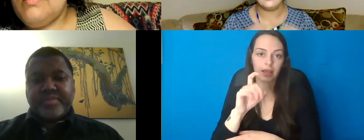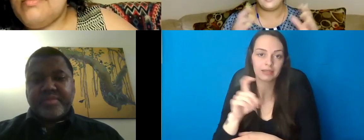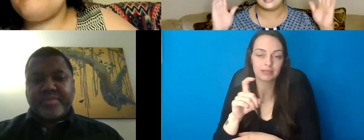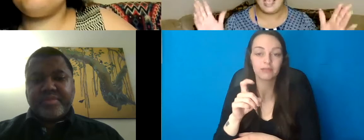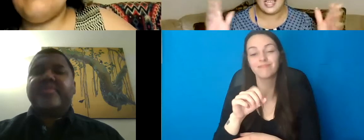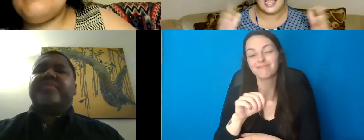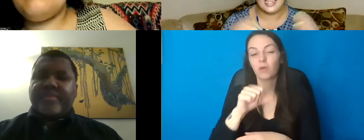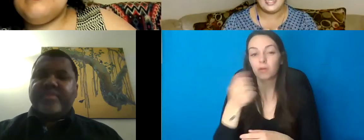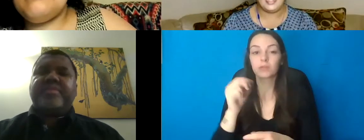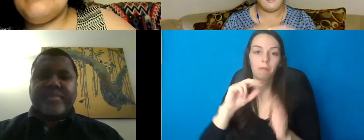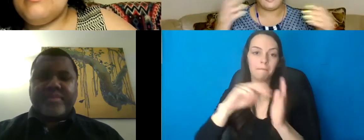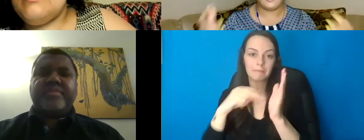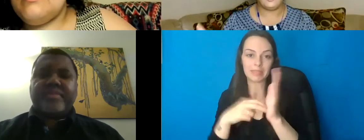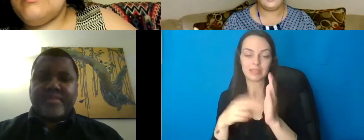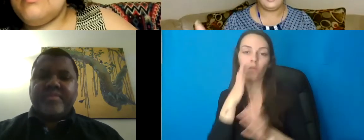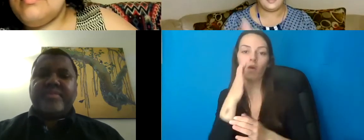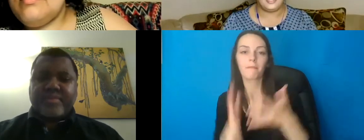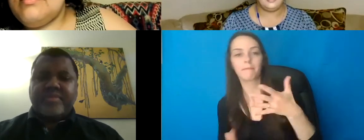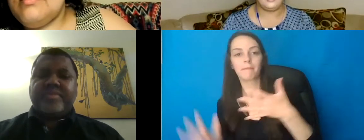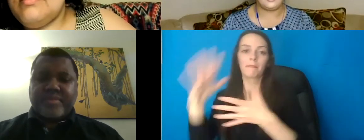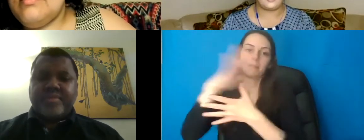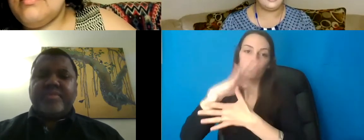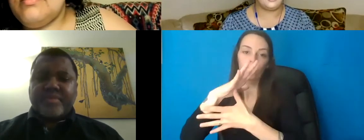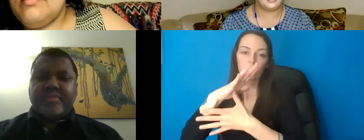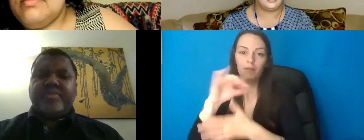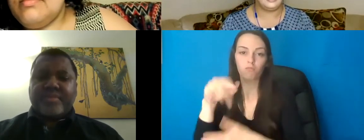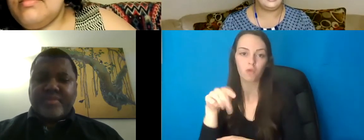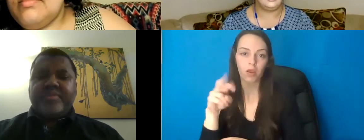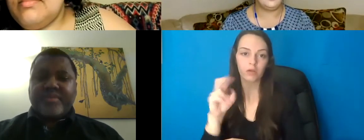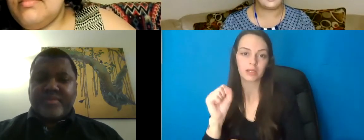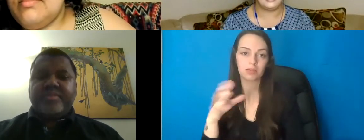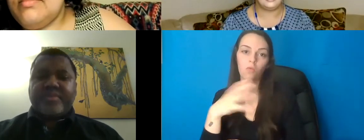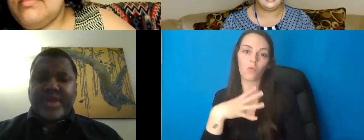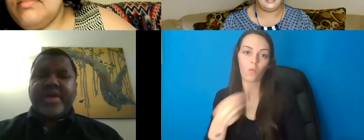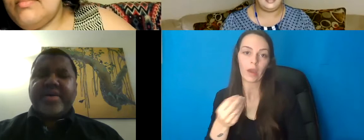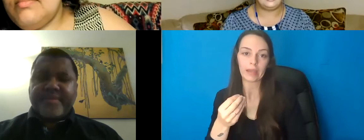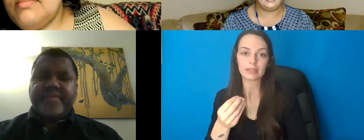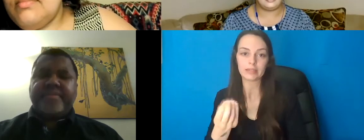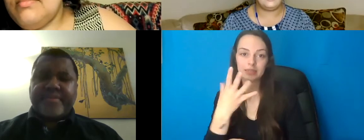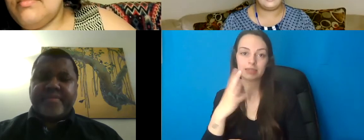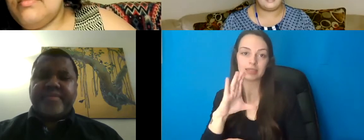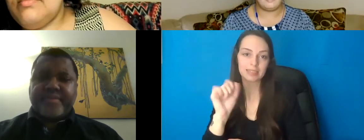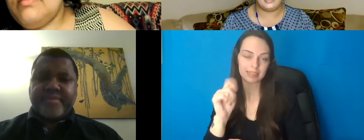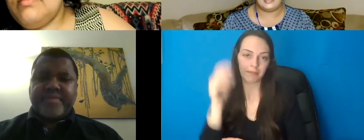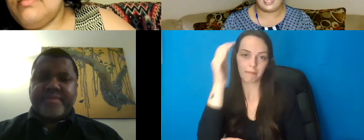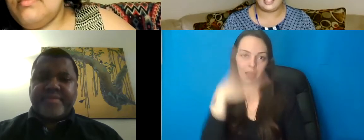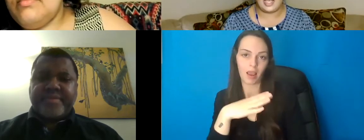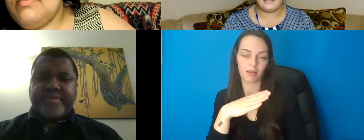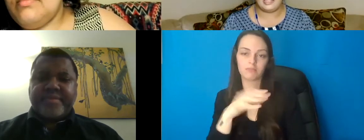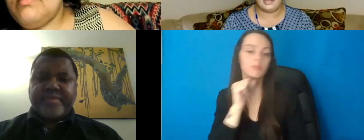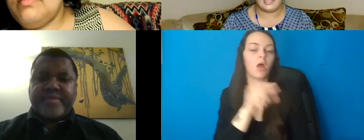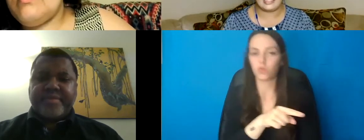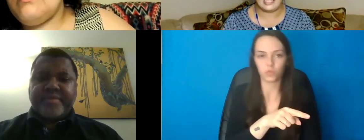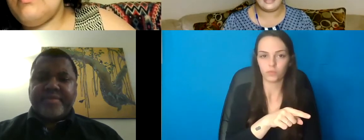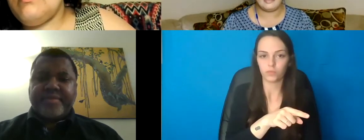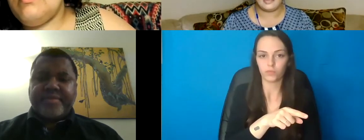cis man over the transgendered person, and it gives them a reason not to have to deal with us,